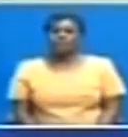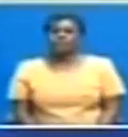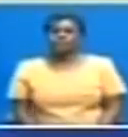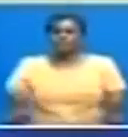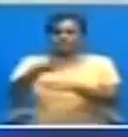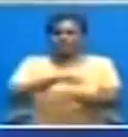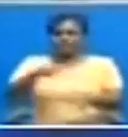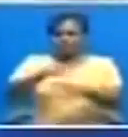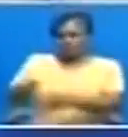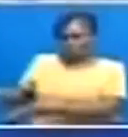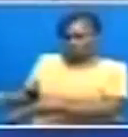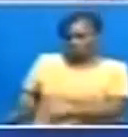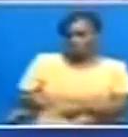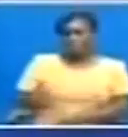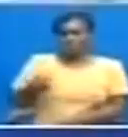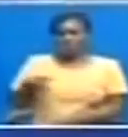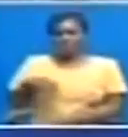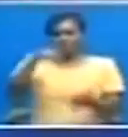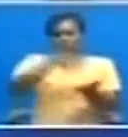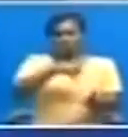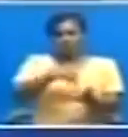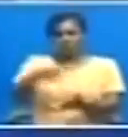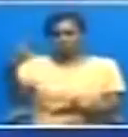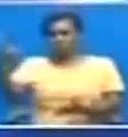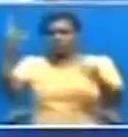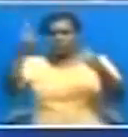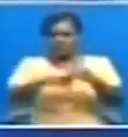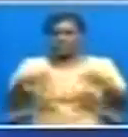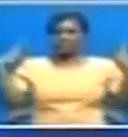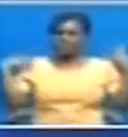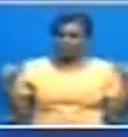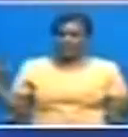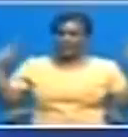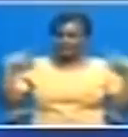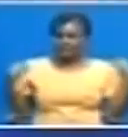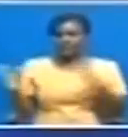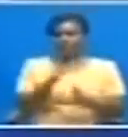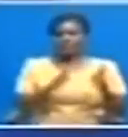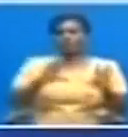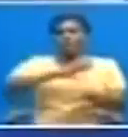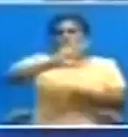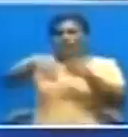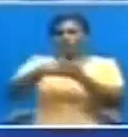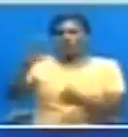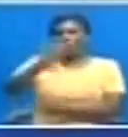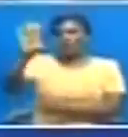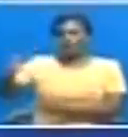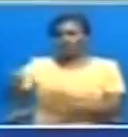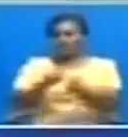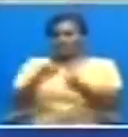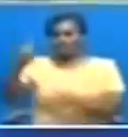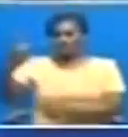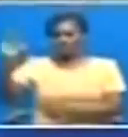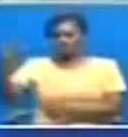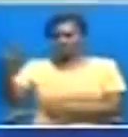A national hockey women's team comprising 26 ladies has been hard at work preparing for the Hockey All-Africa Games scheduled to take place between 23rd